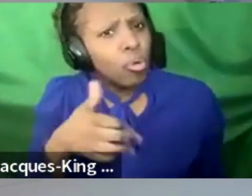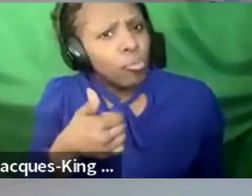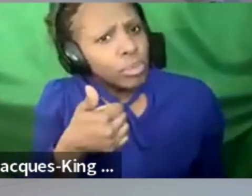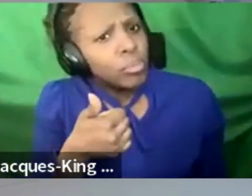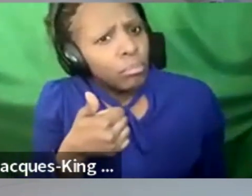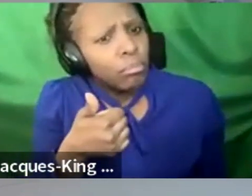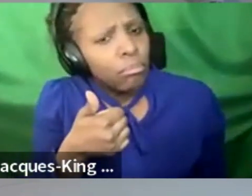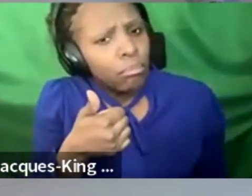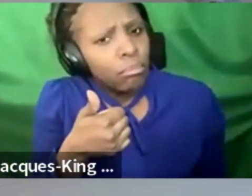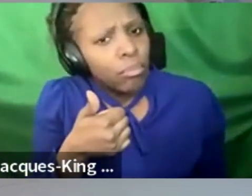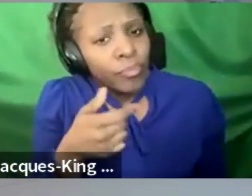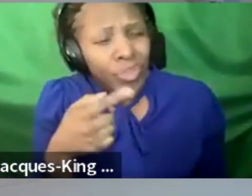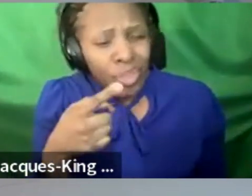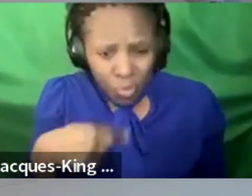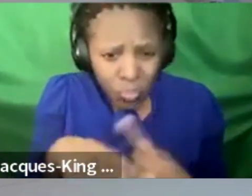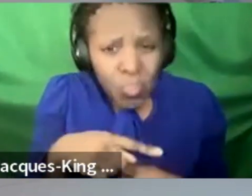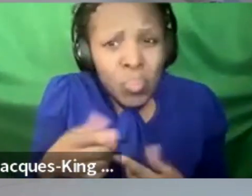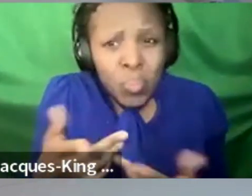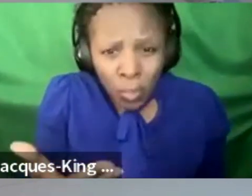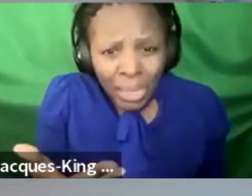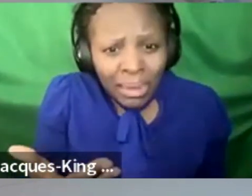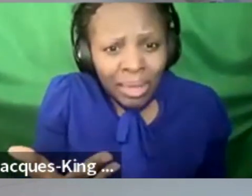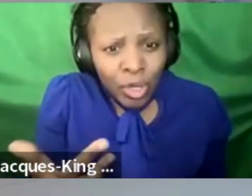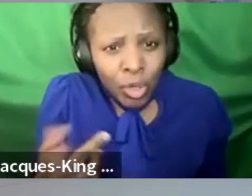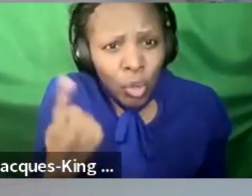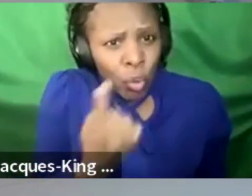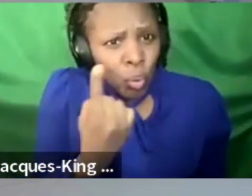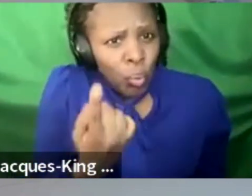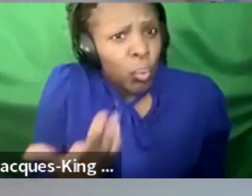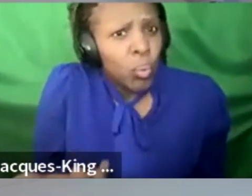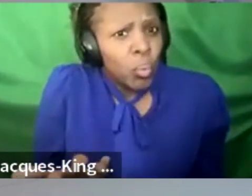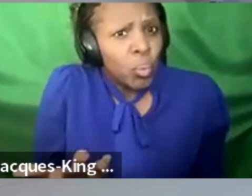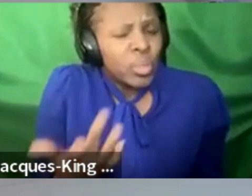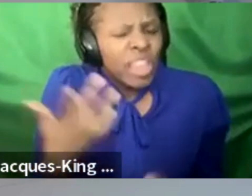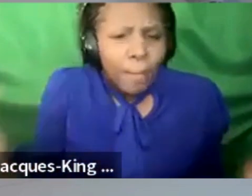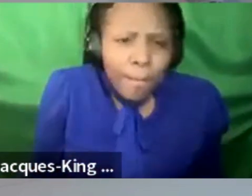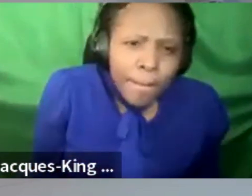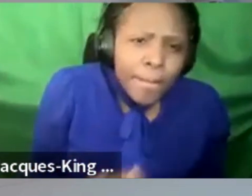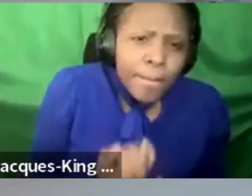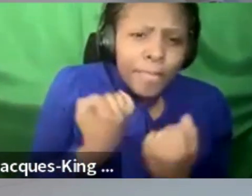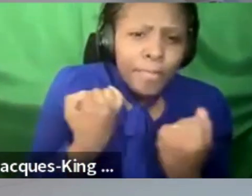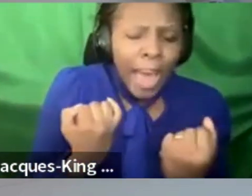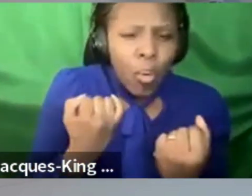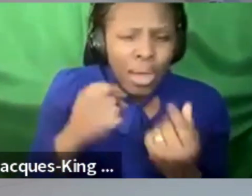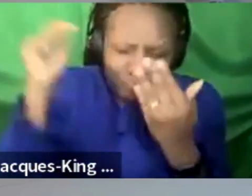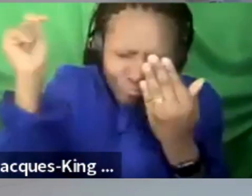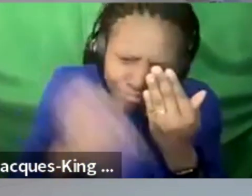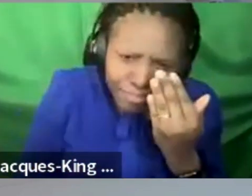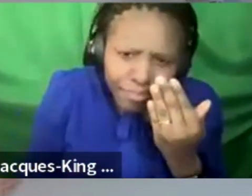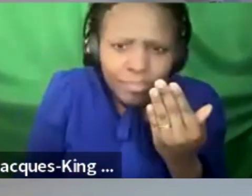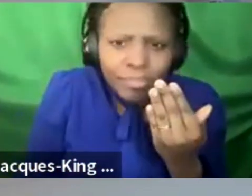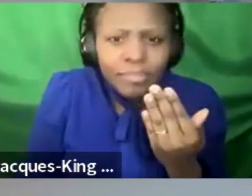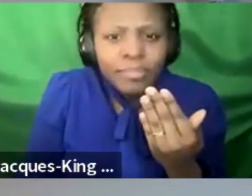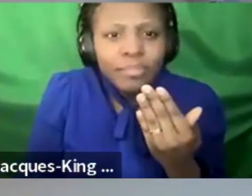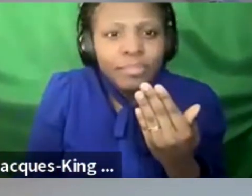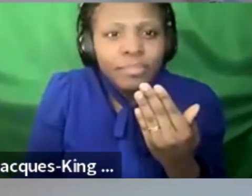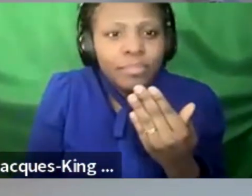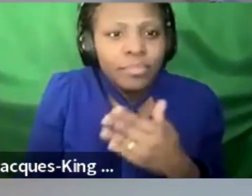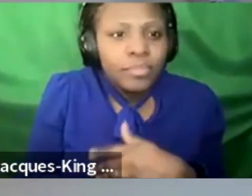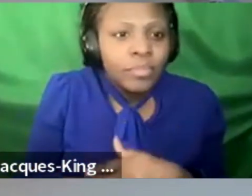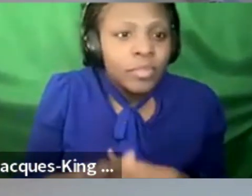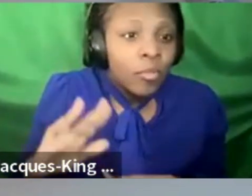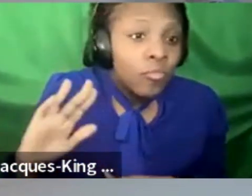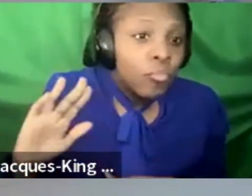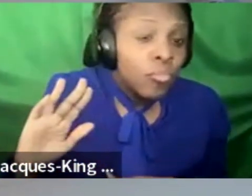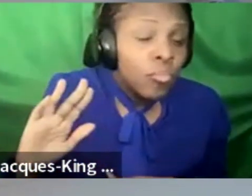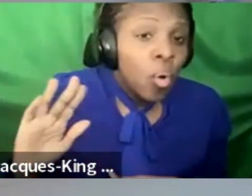right? This is who we are. And they brought such power and depth and from of every